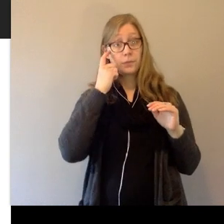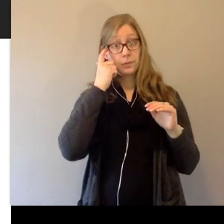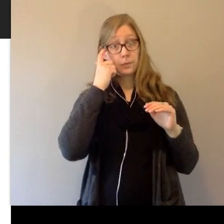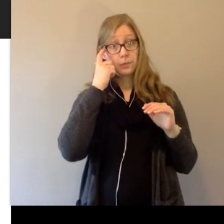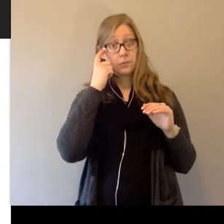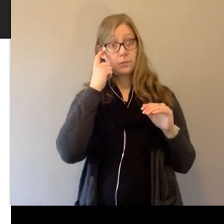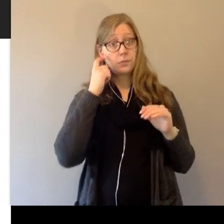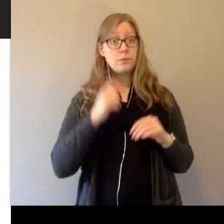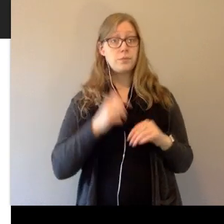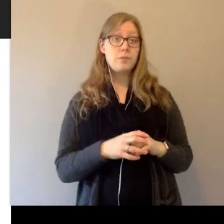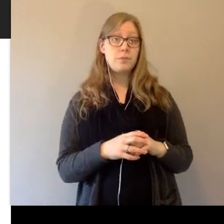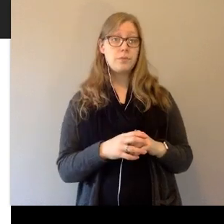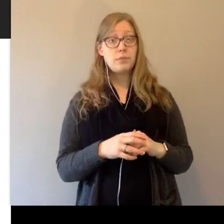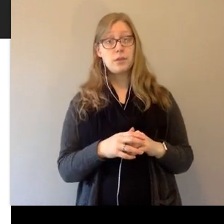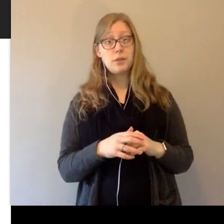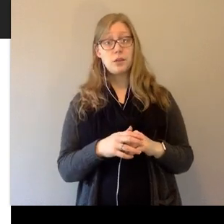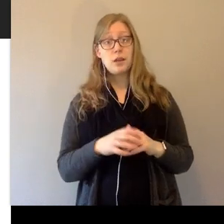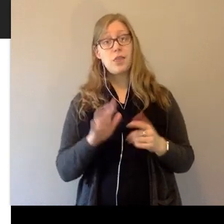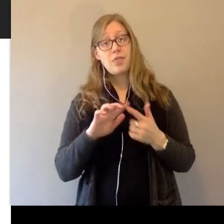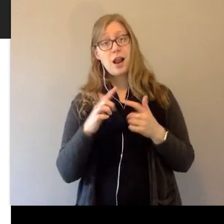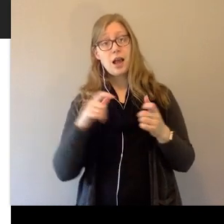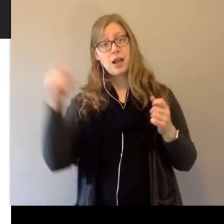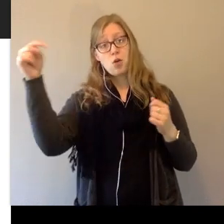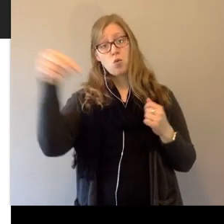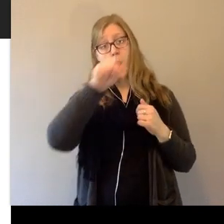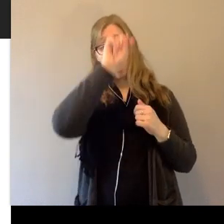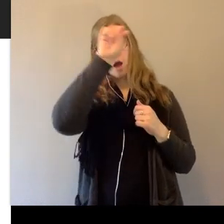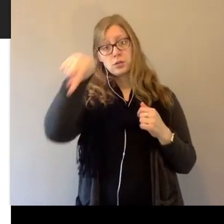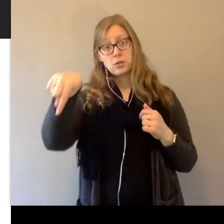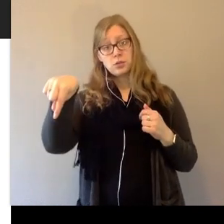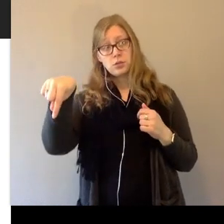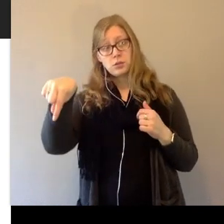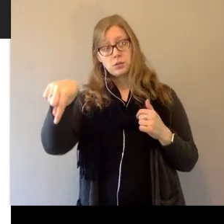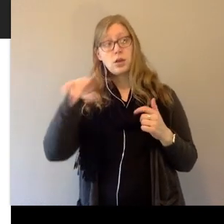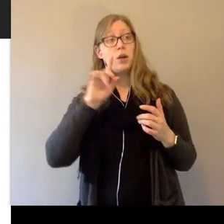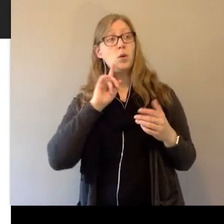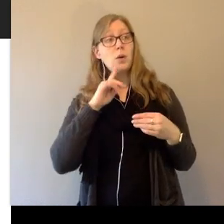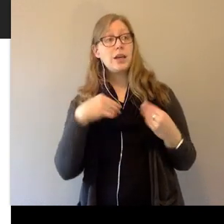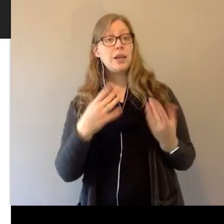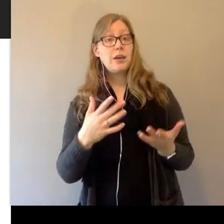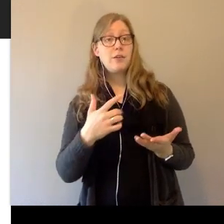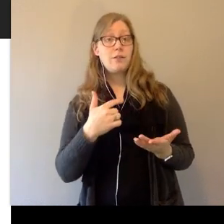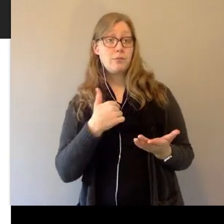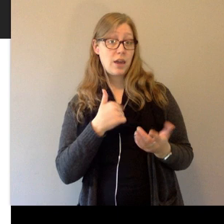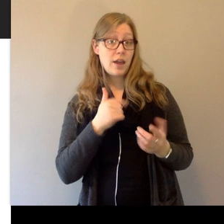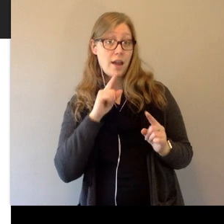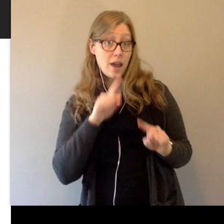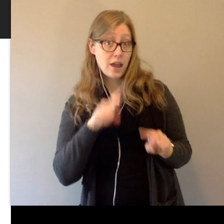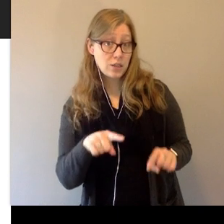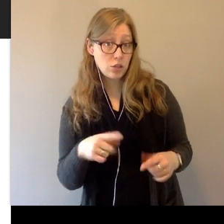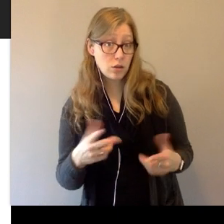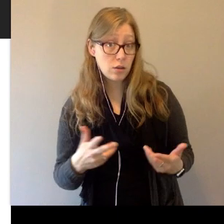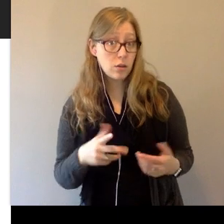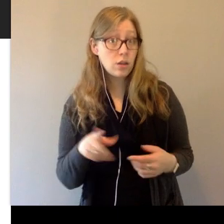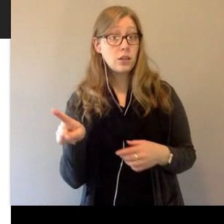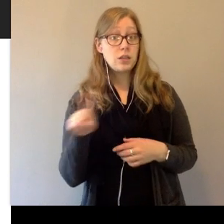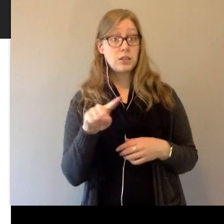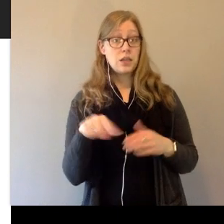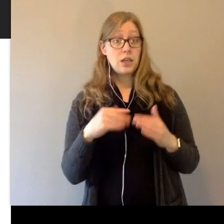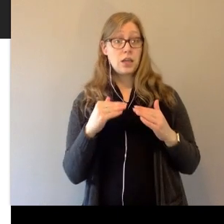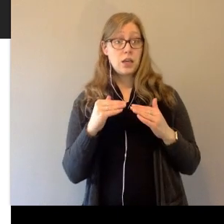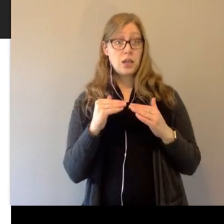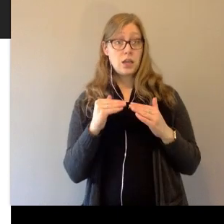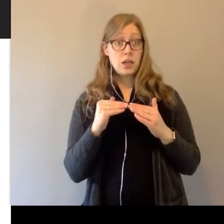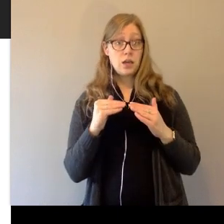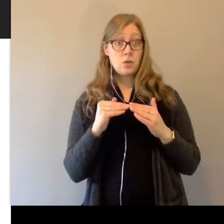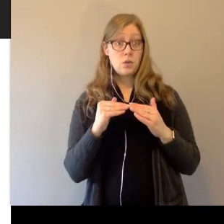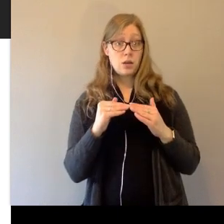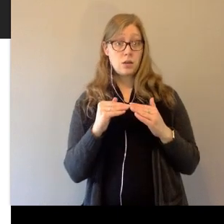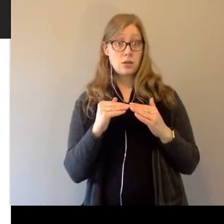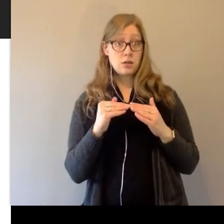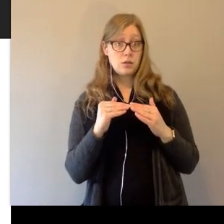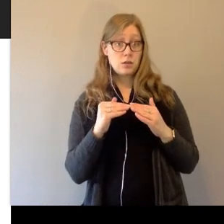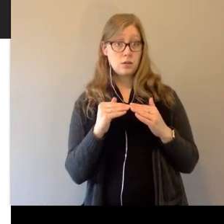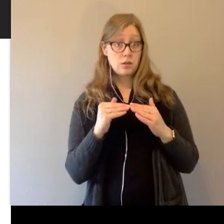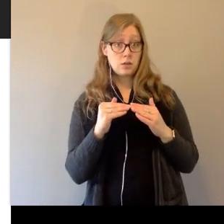1 underneath there and cross multiply. It's going to give me this for the answer there. I'm going to have z equals